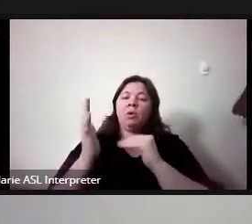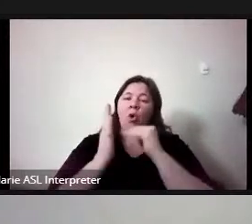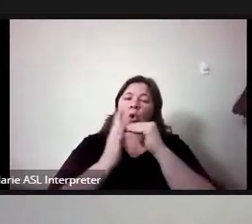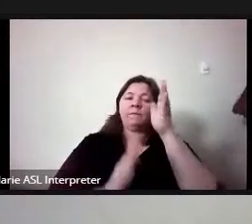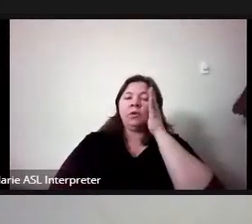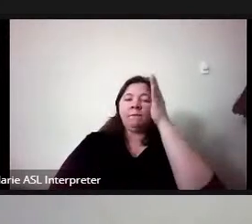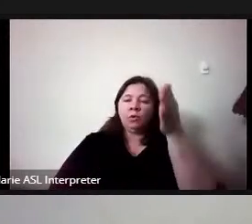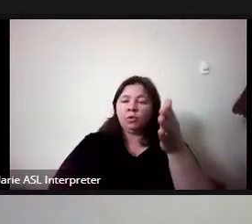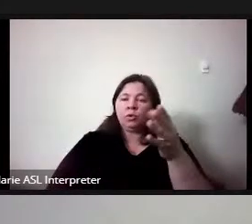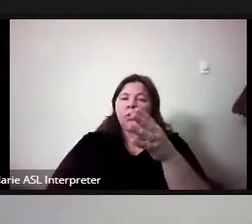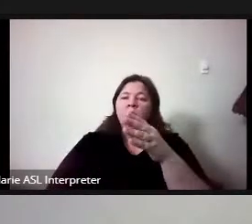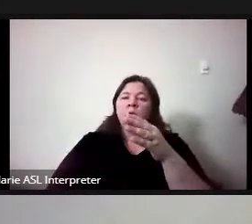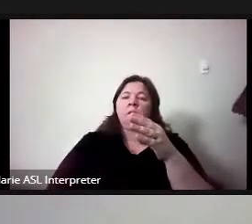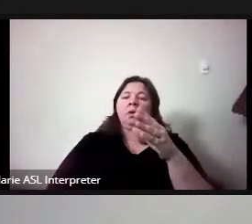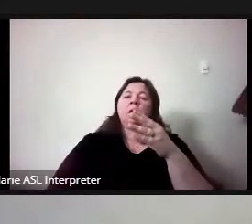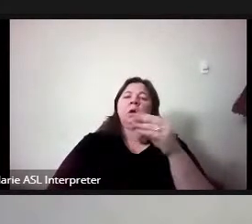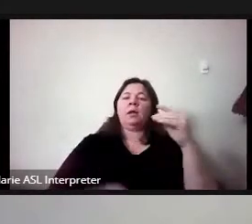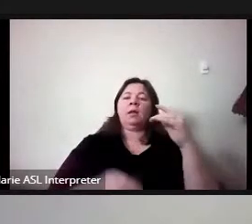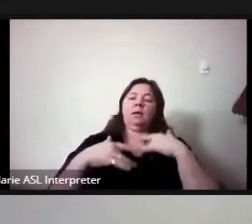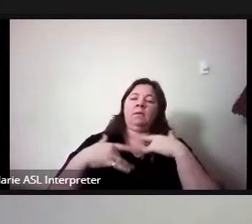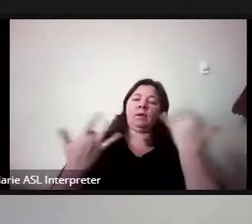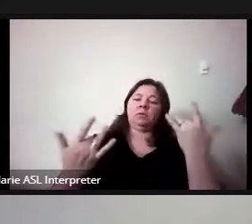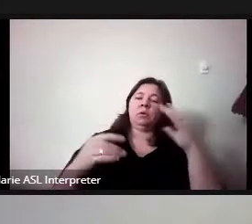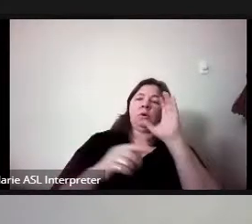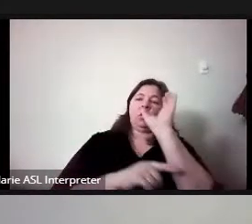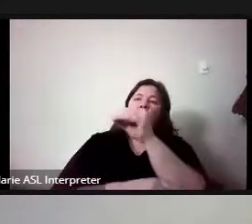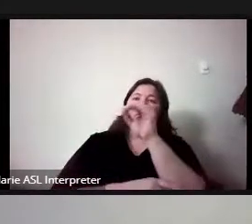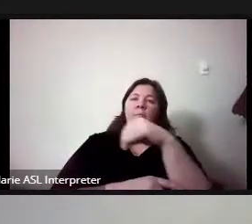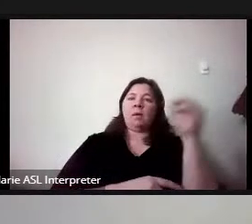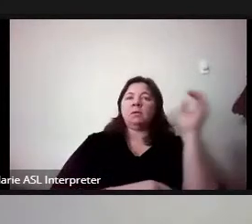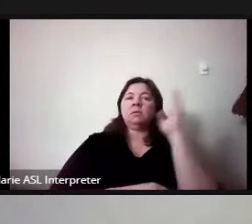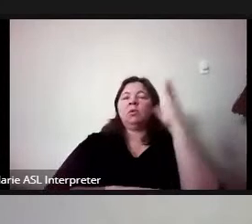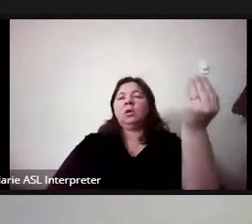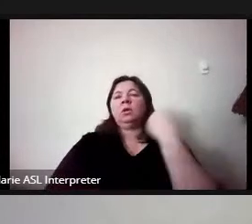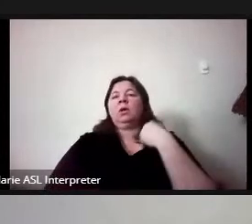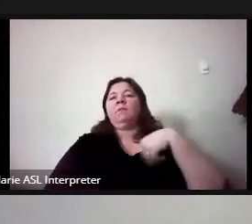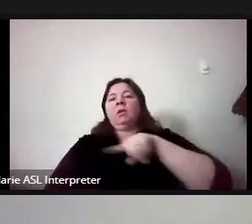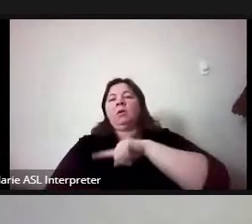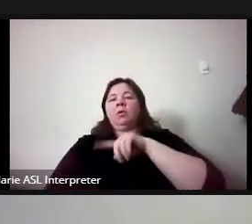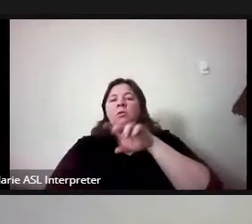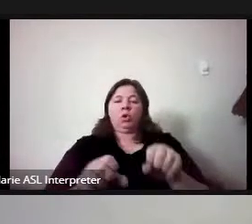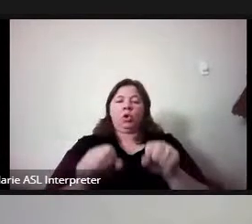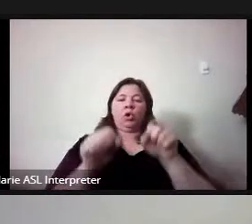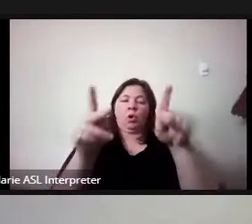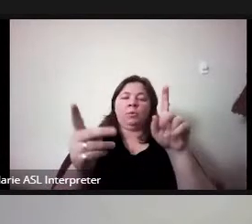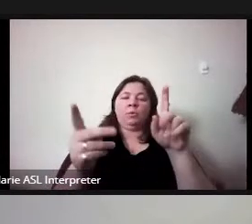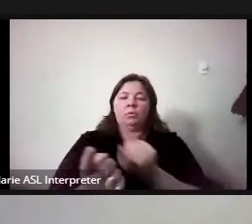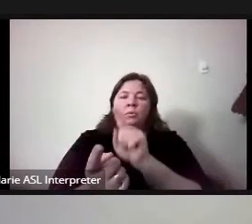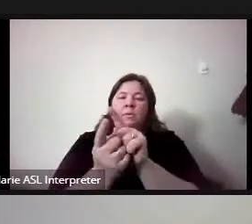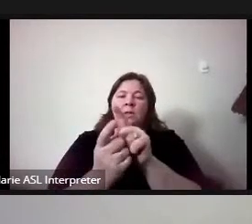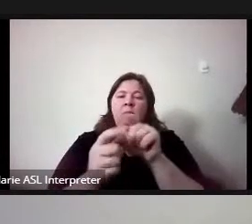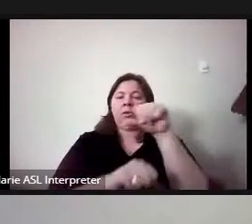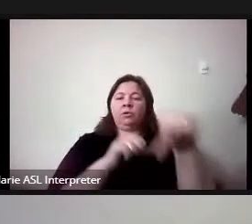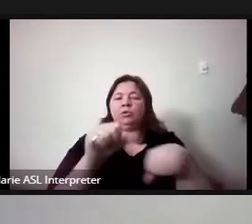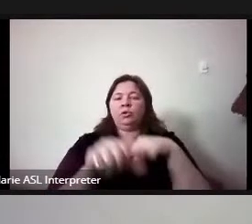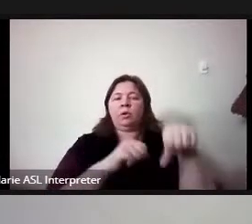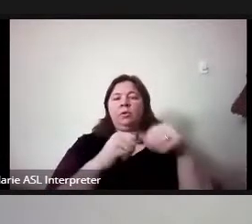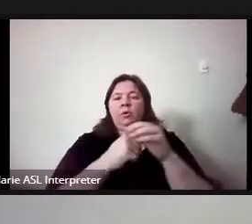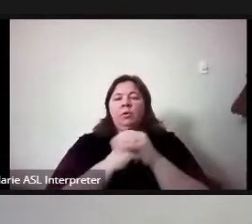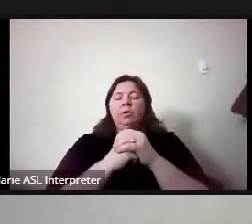future, near months. I know Onpassive is going to give us this opportunity. We'll be meeting,